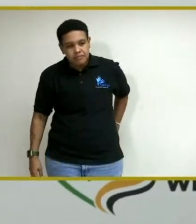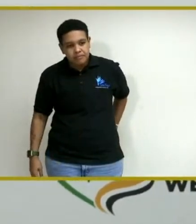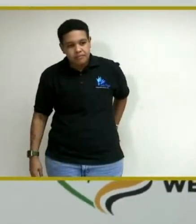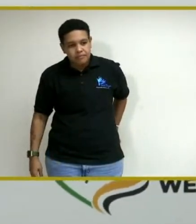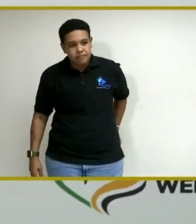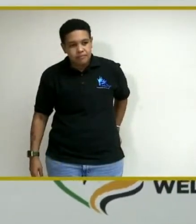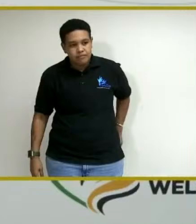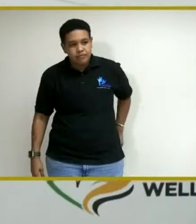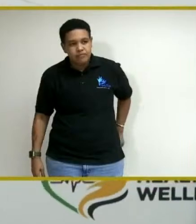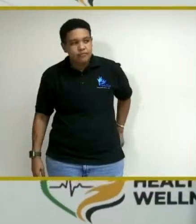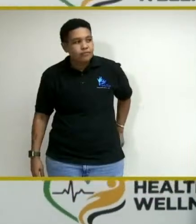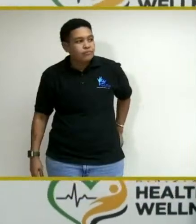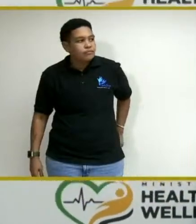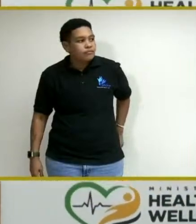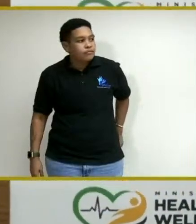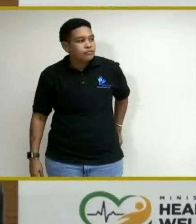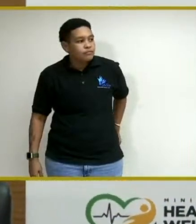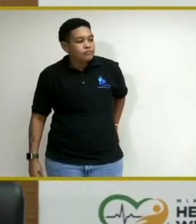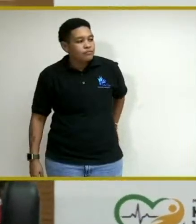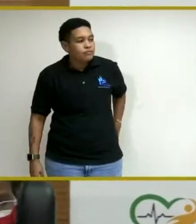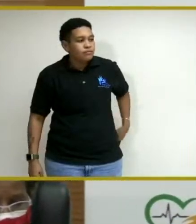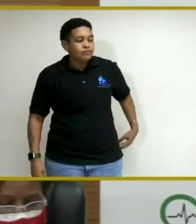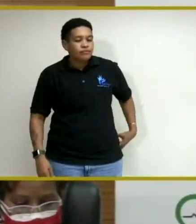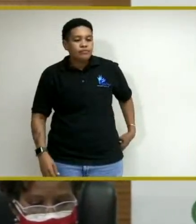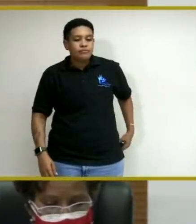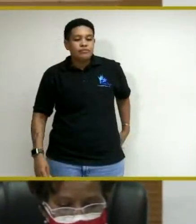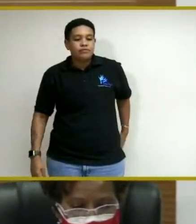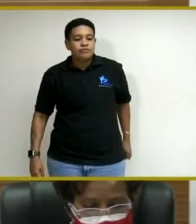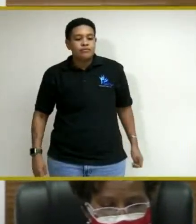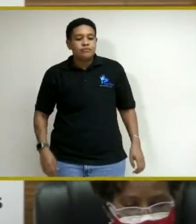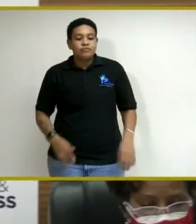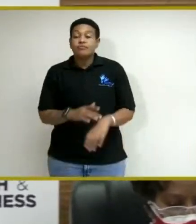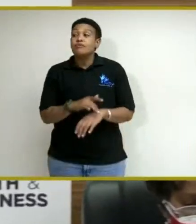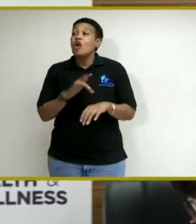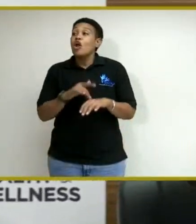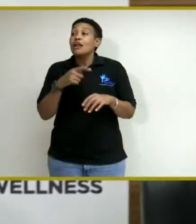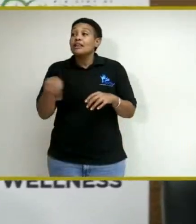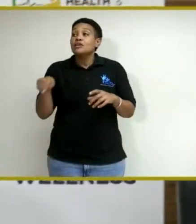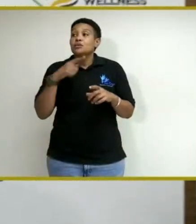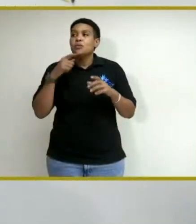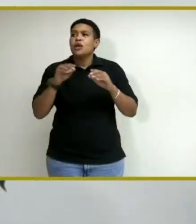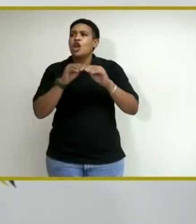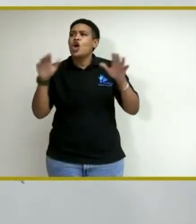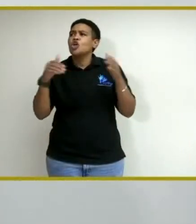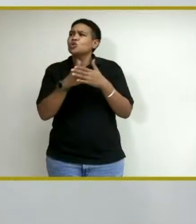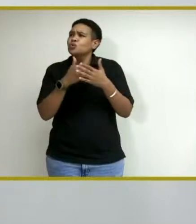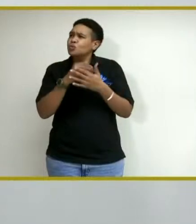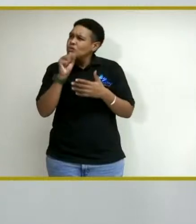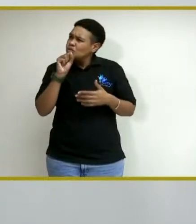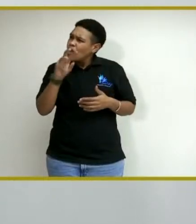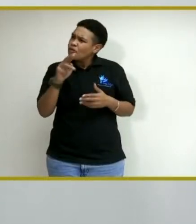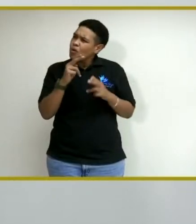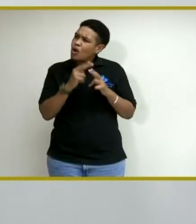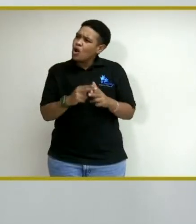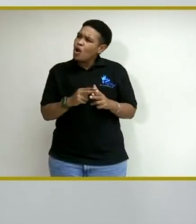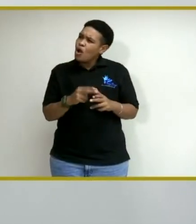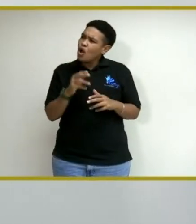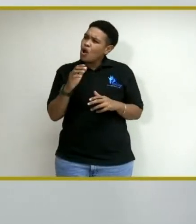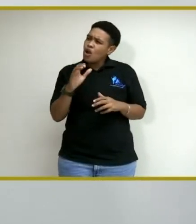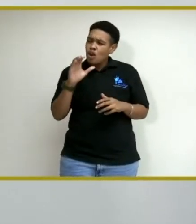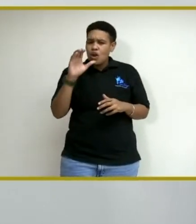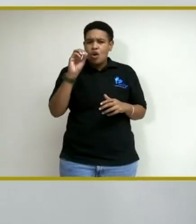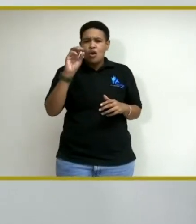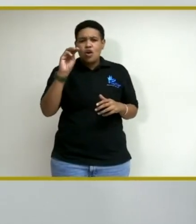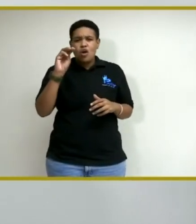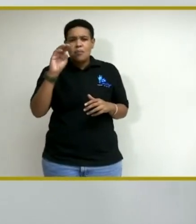you very much. So earlier this week, we launched the new software called ComCare,